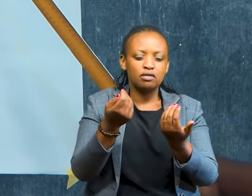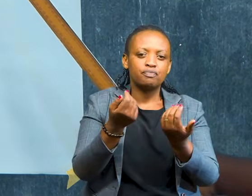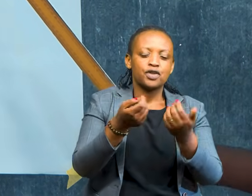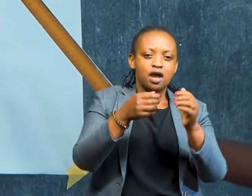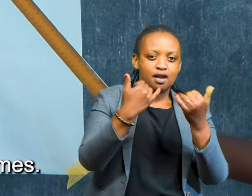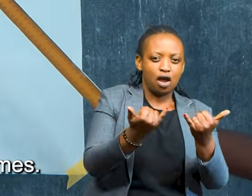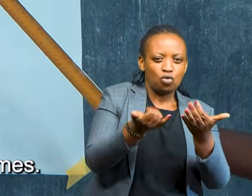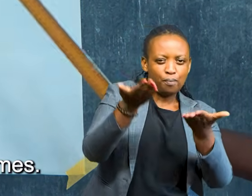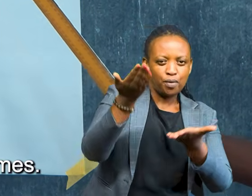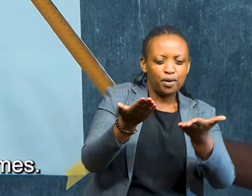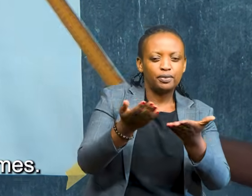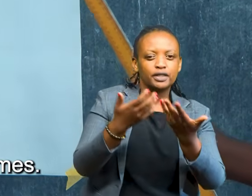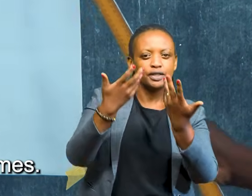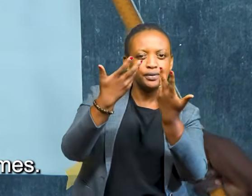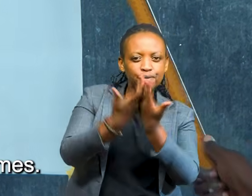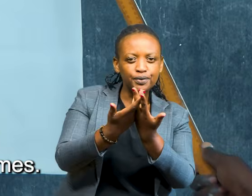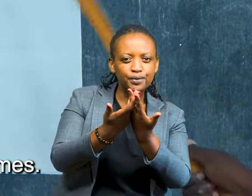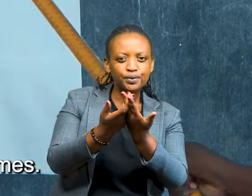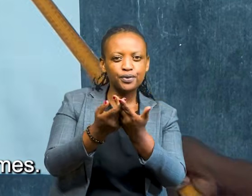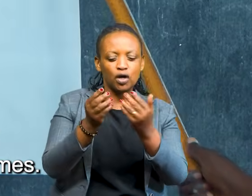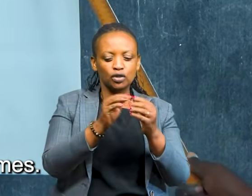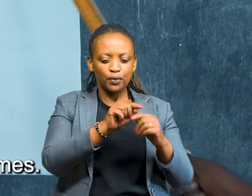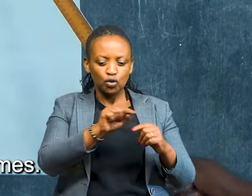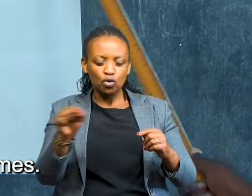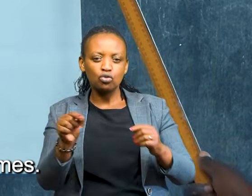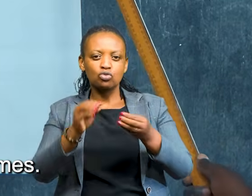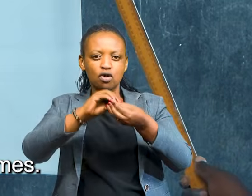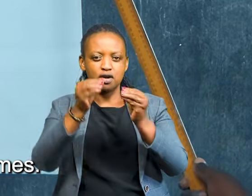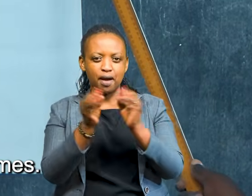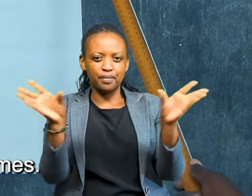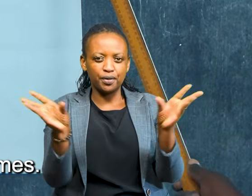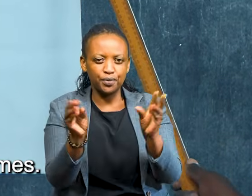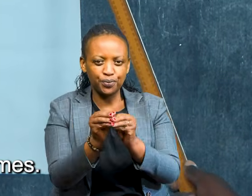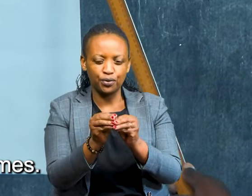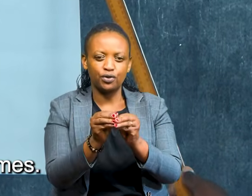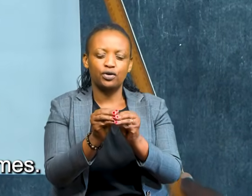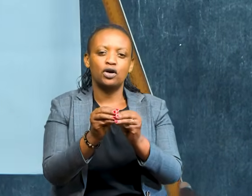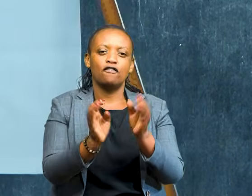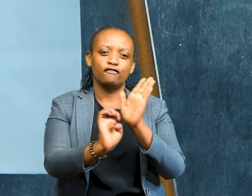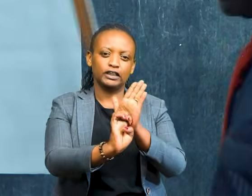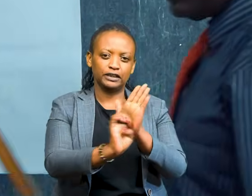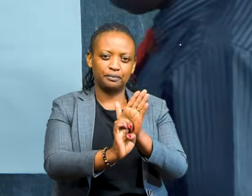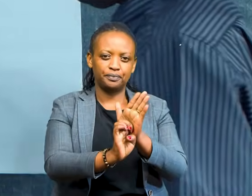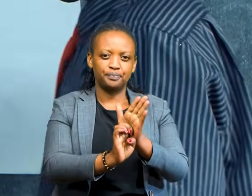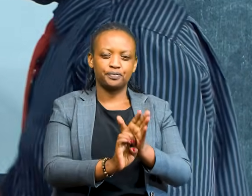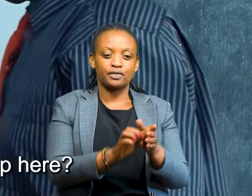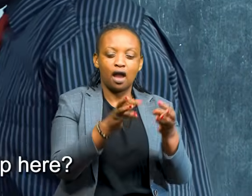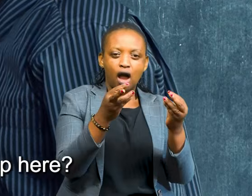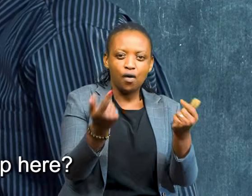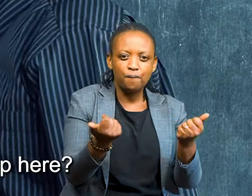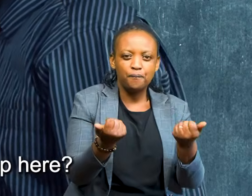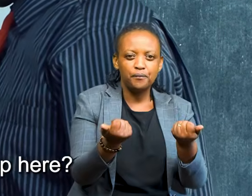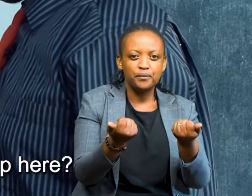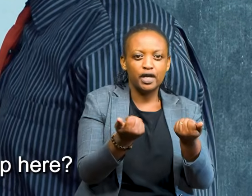to, probability is equal to number of outcomes over total number of outcomes. For example,